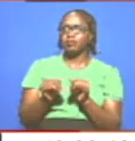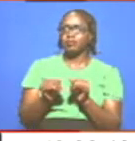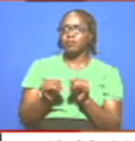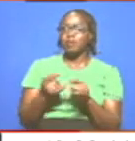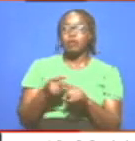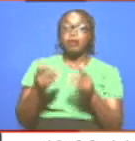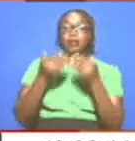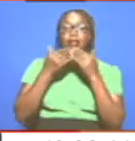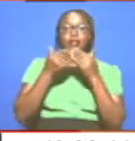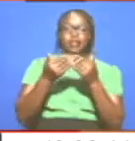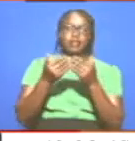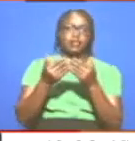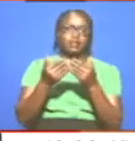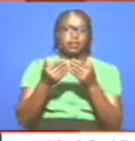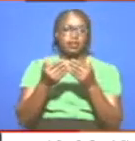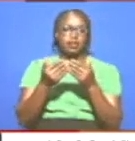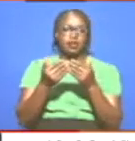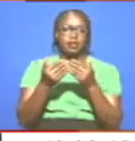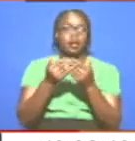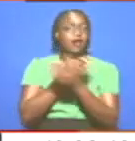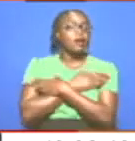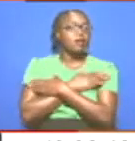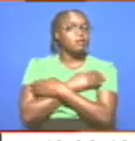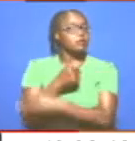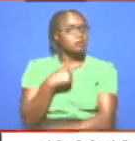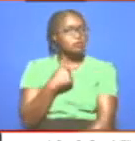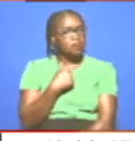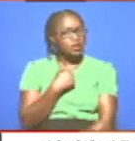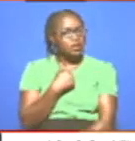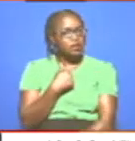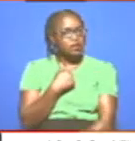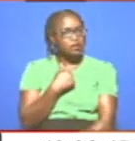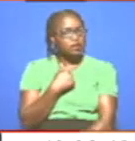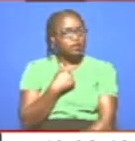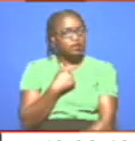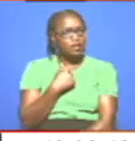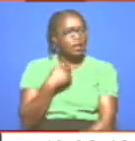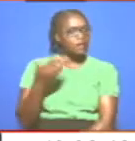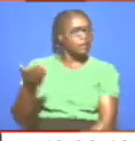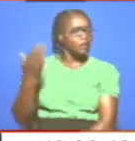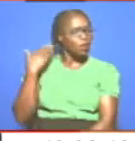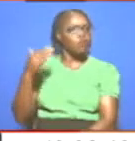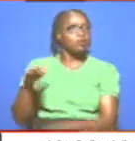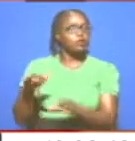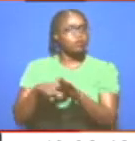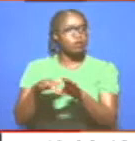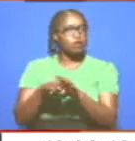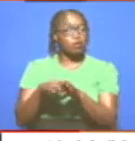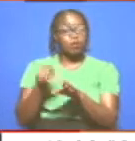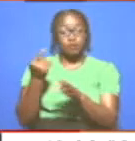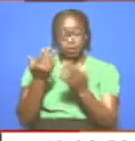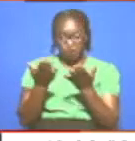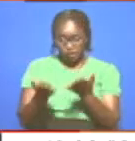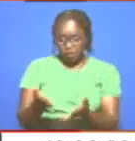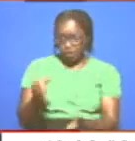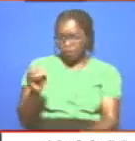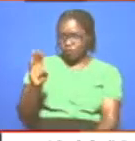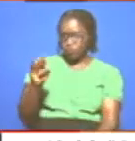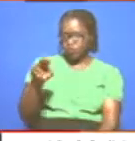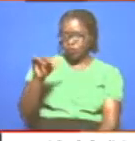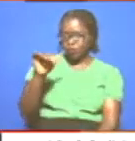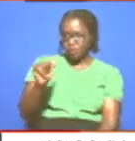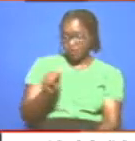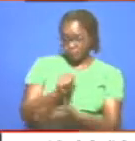to my friends, our legends. One is with me here, Mr. Kennedy Obuya,